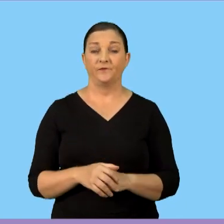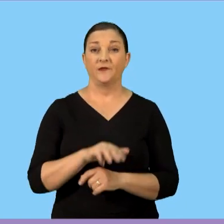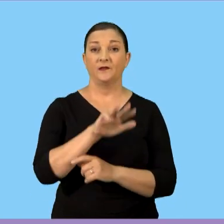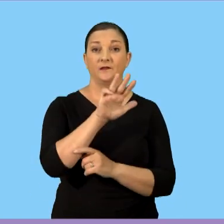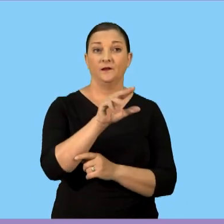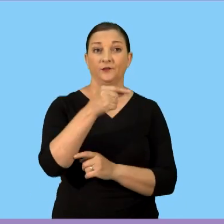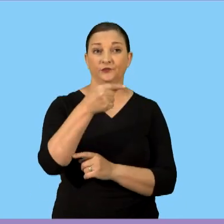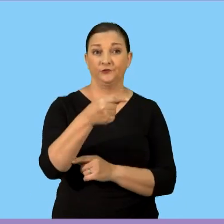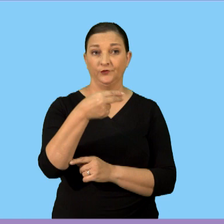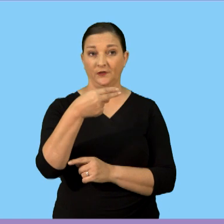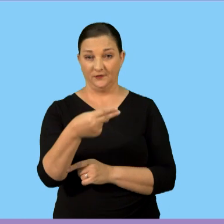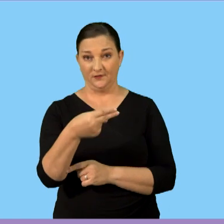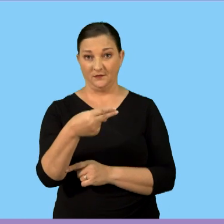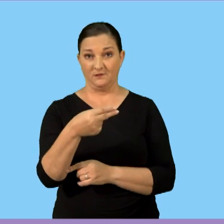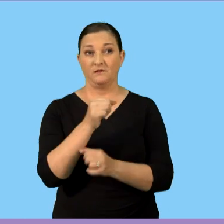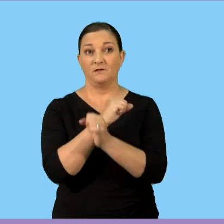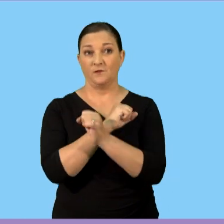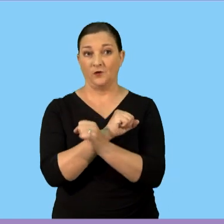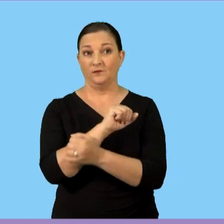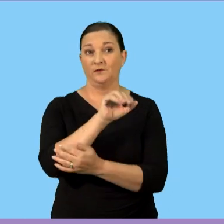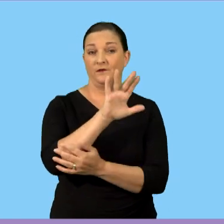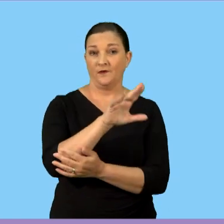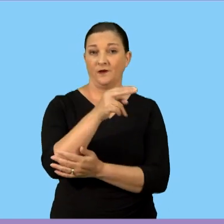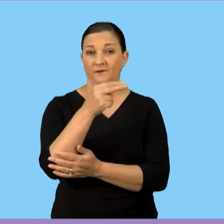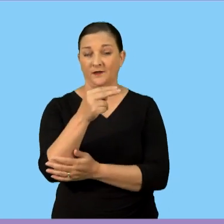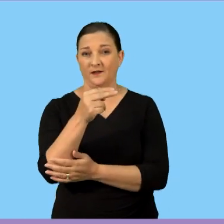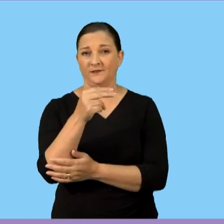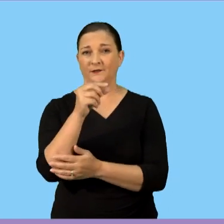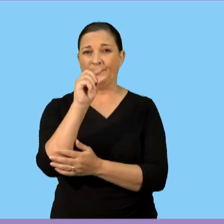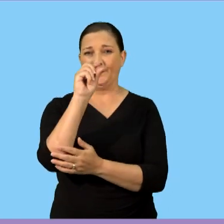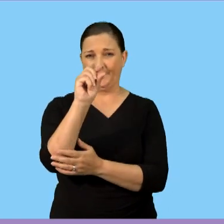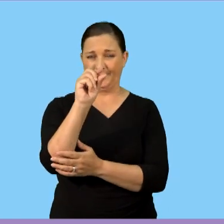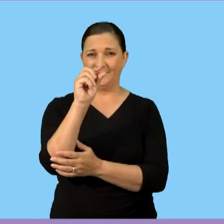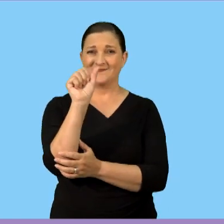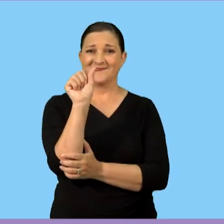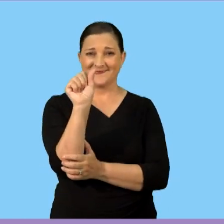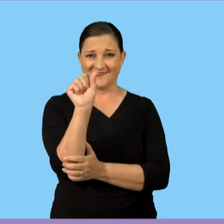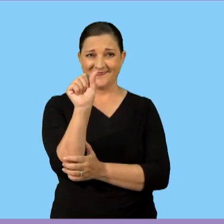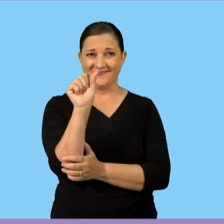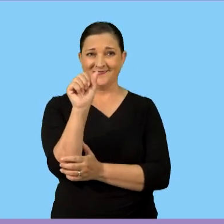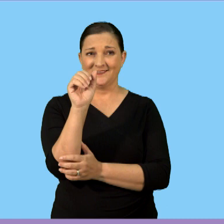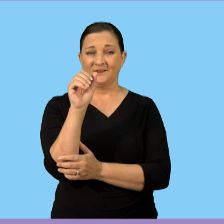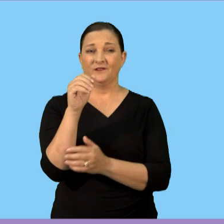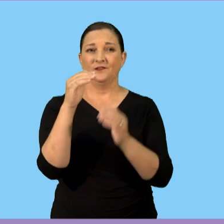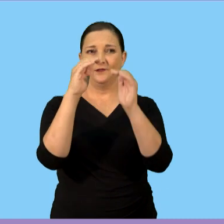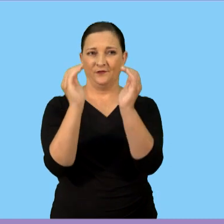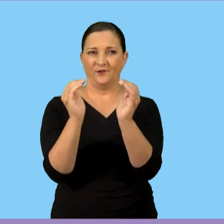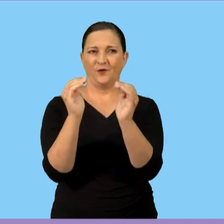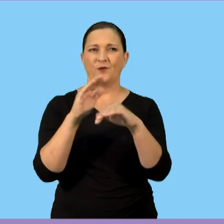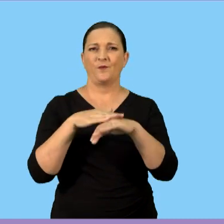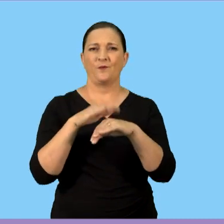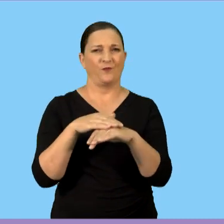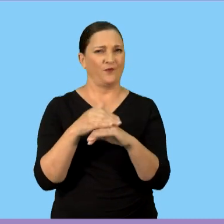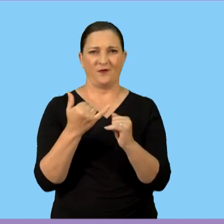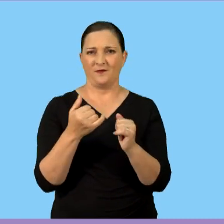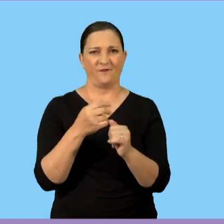9gh multiplied by 5h exponent 6. Now look at how we have more than one